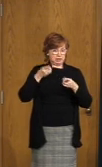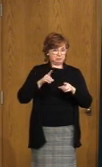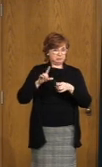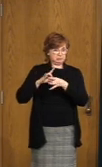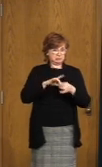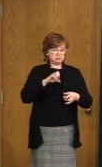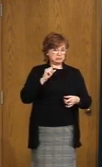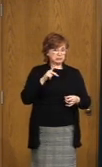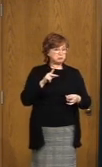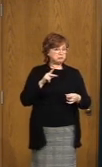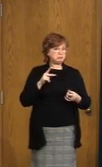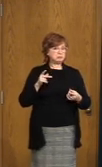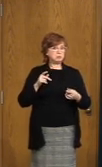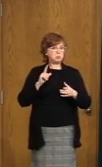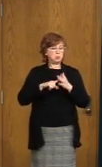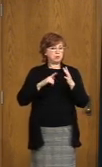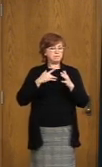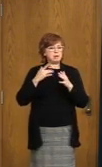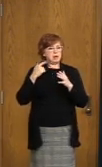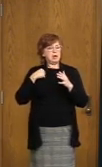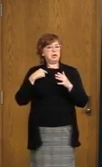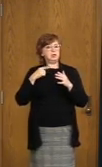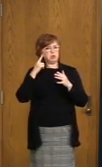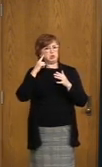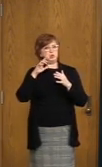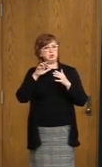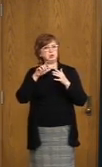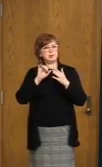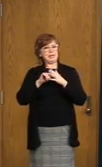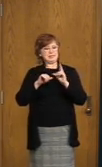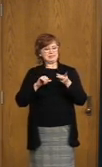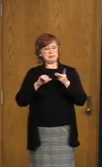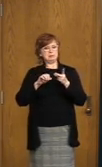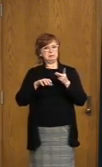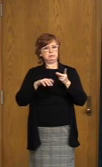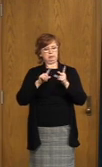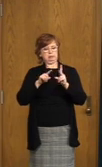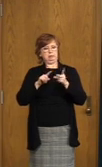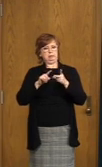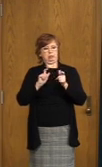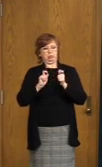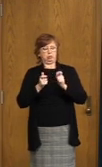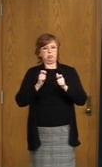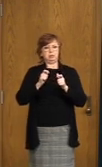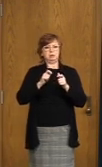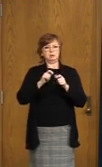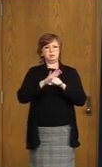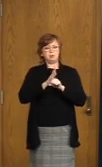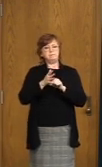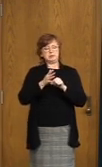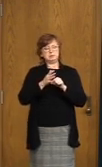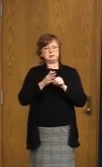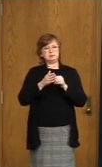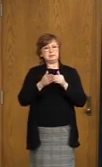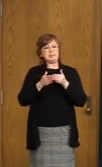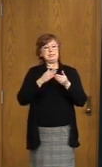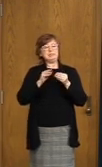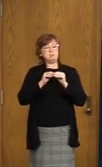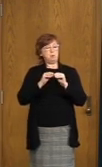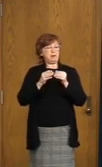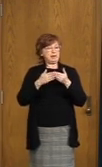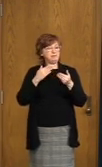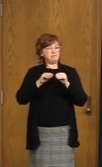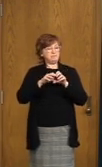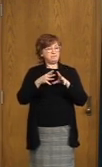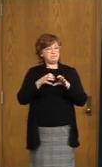a bit more easily transmissible. Yeah. So obviously, any infection causes